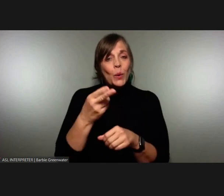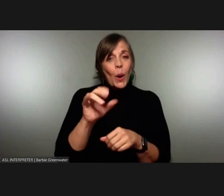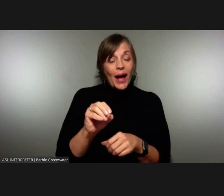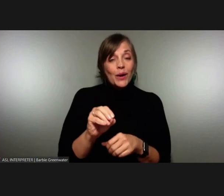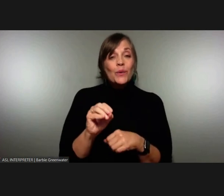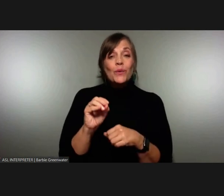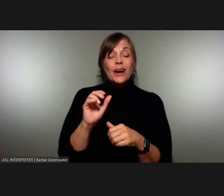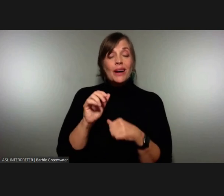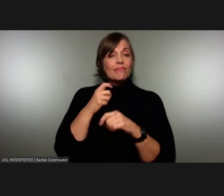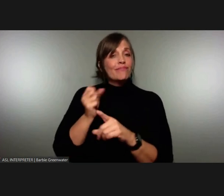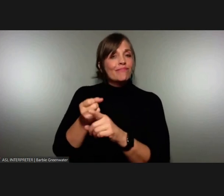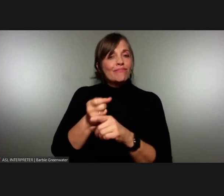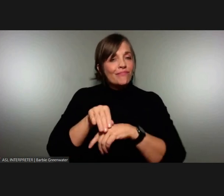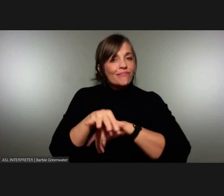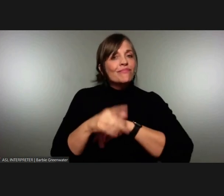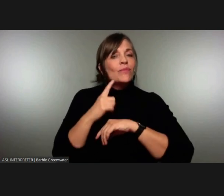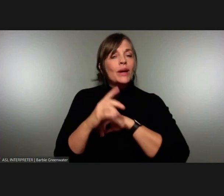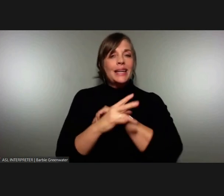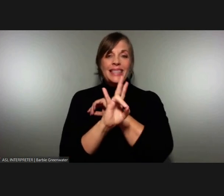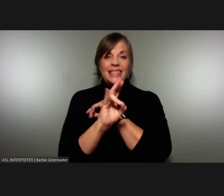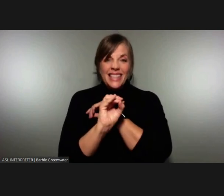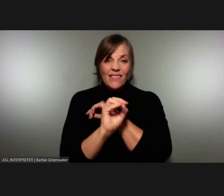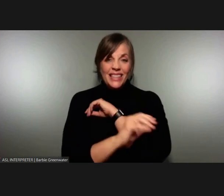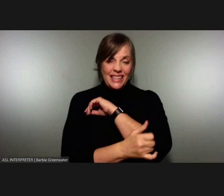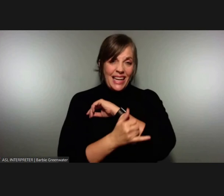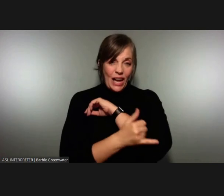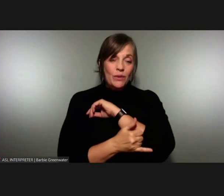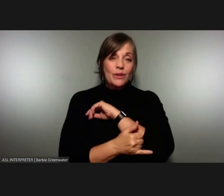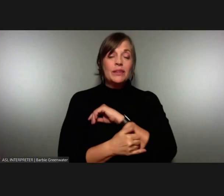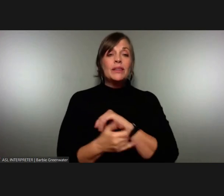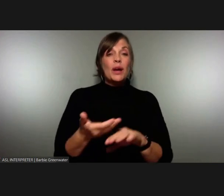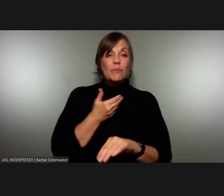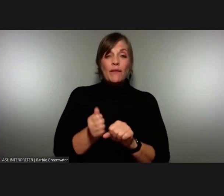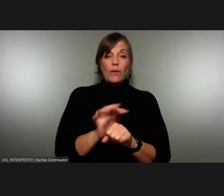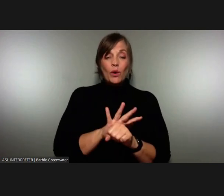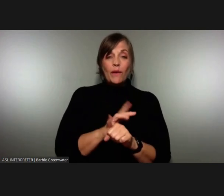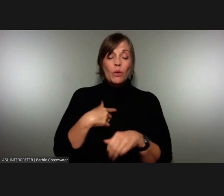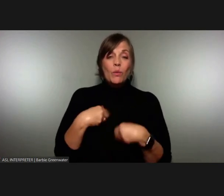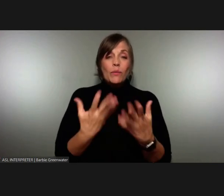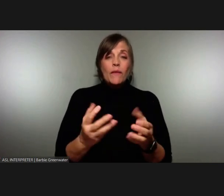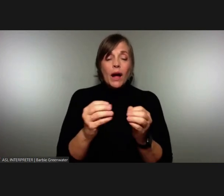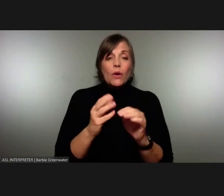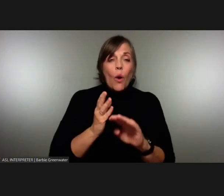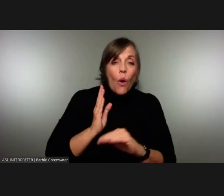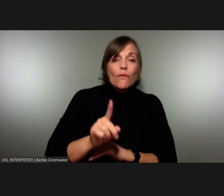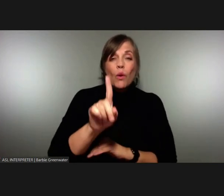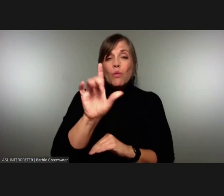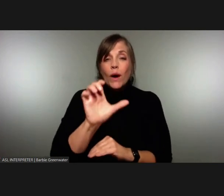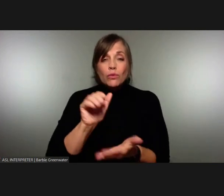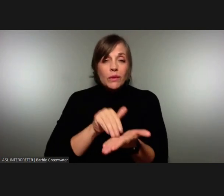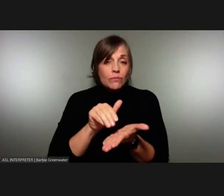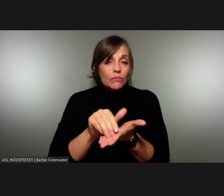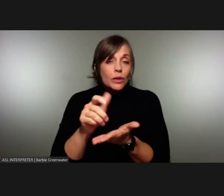before COVID, transit systems in Ohio were providing over 100 million trips per year. And of